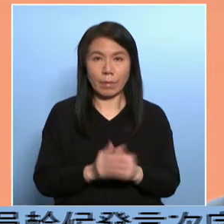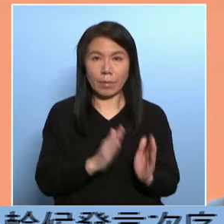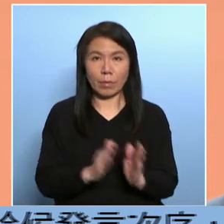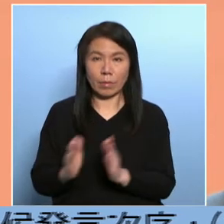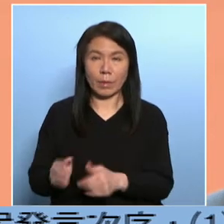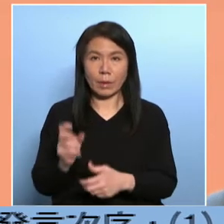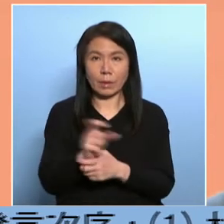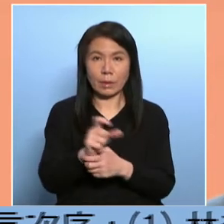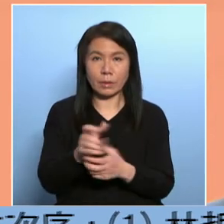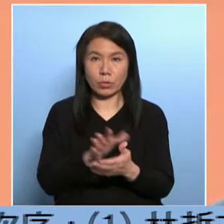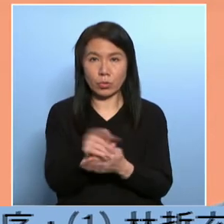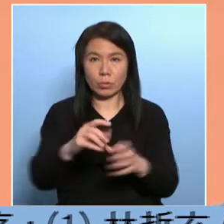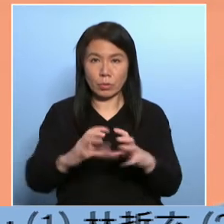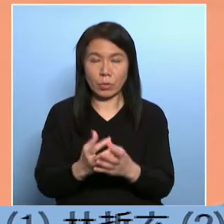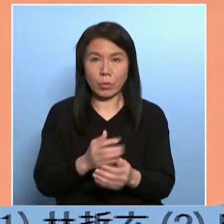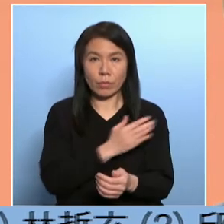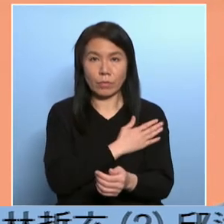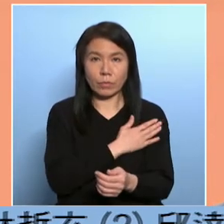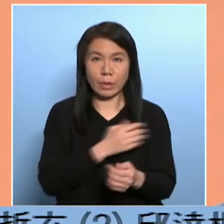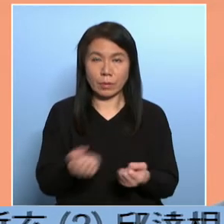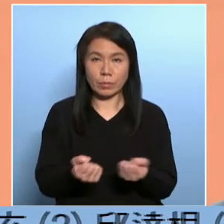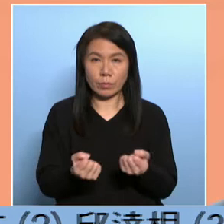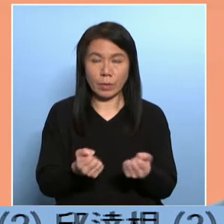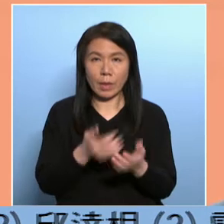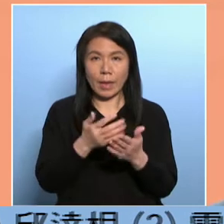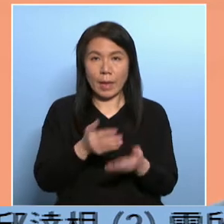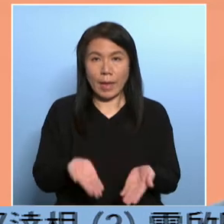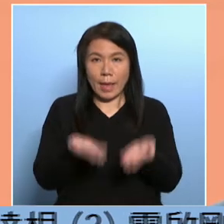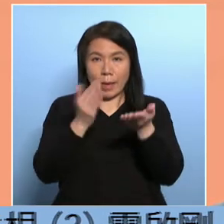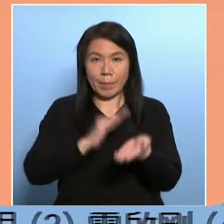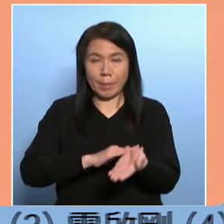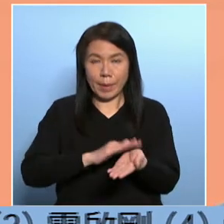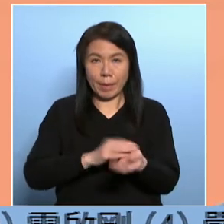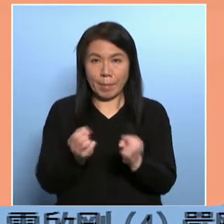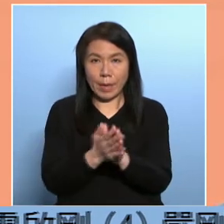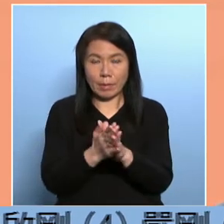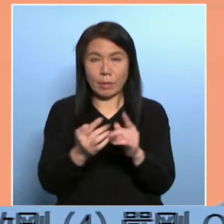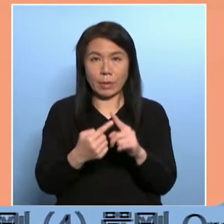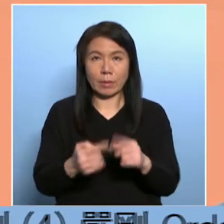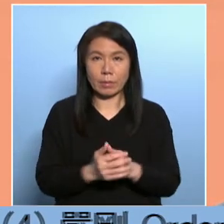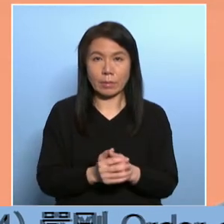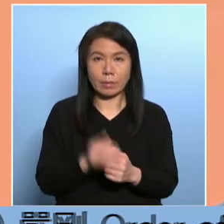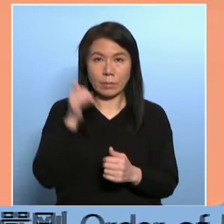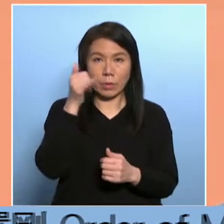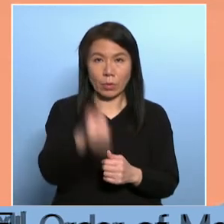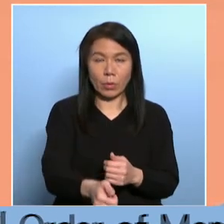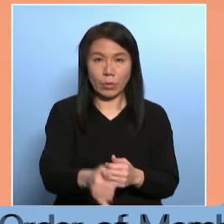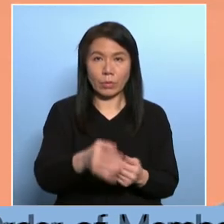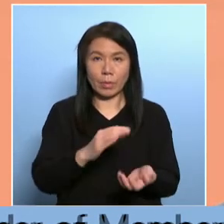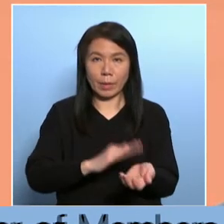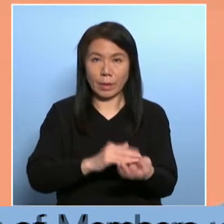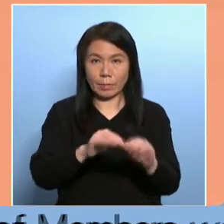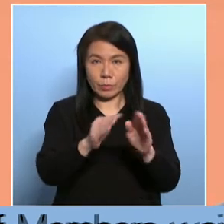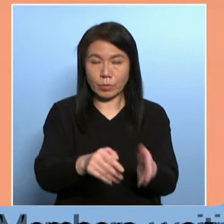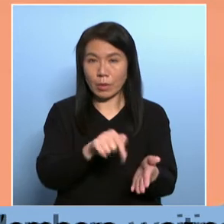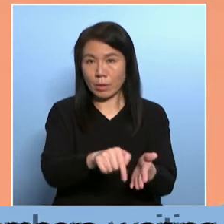the hotline so that people will be able to make an appointment. And you also said that a taxi team